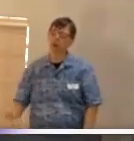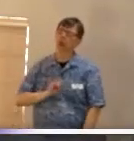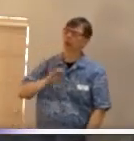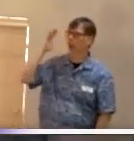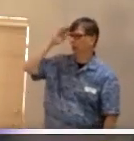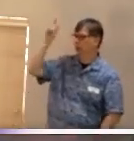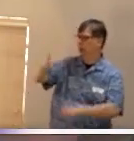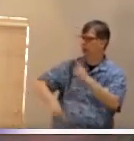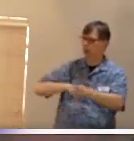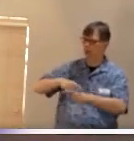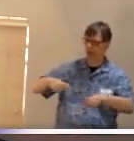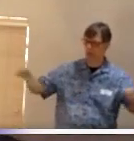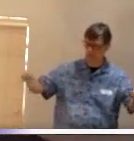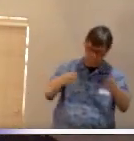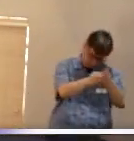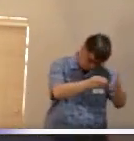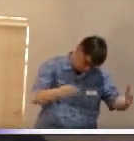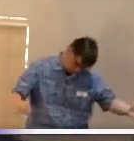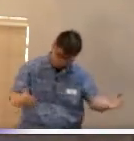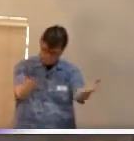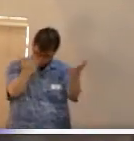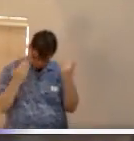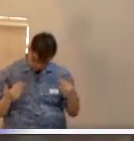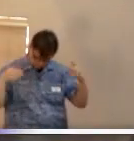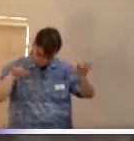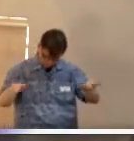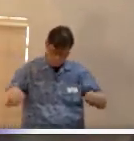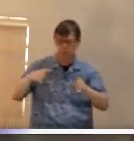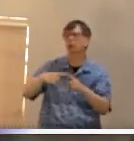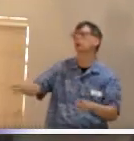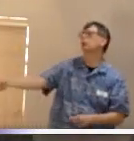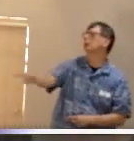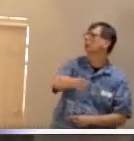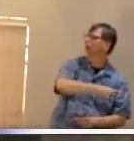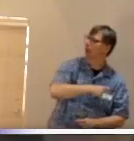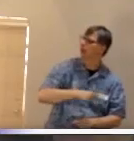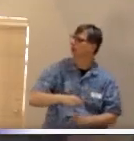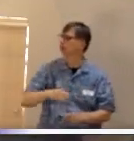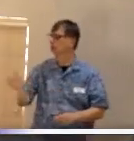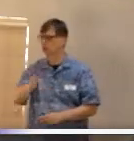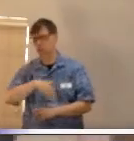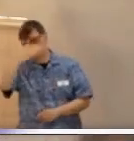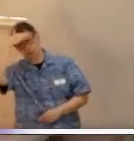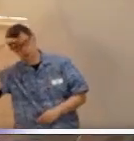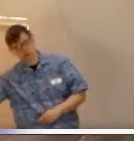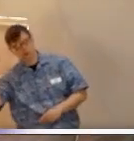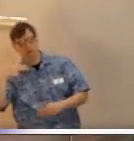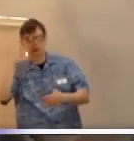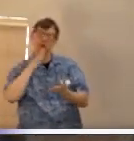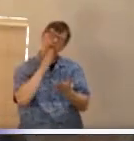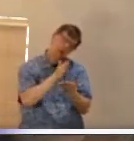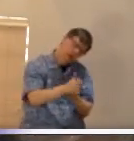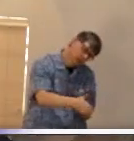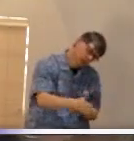that magnetic pull bring our experiences to us that we look at them through the lens and